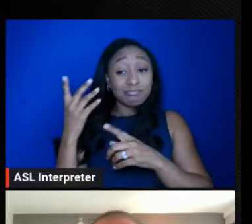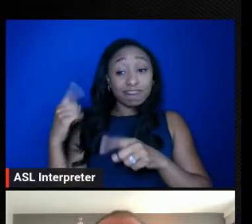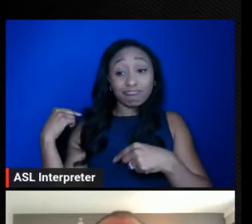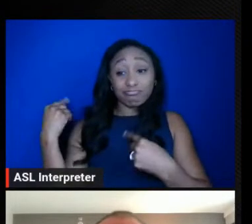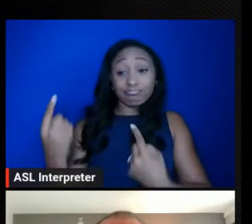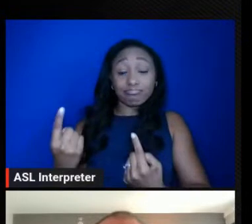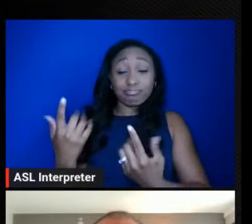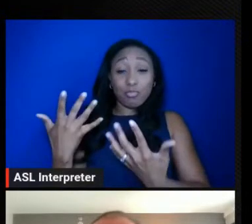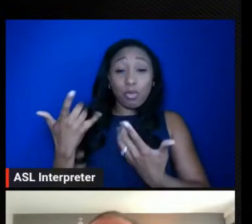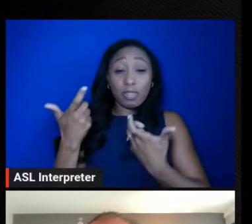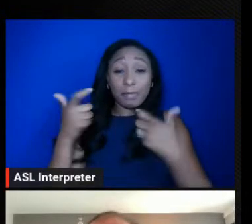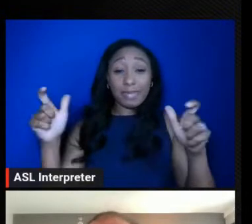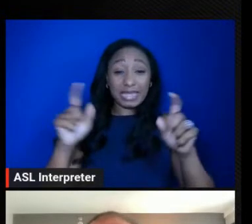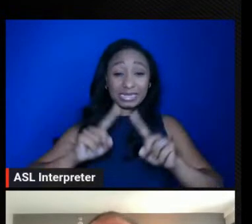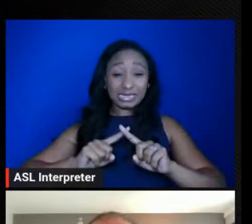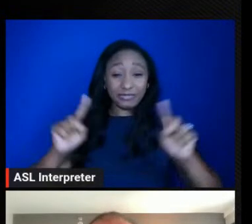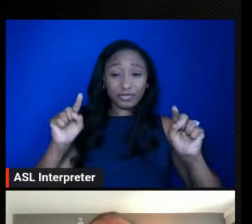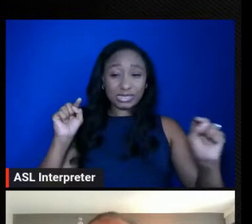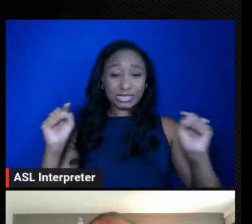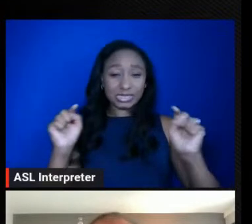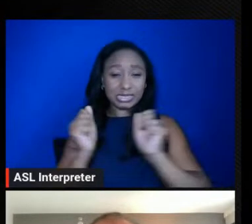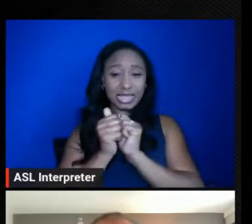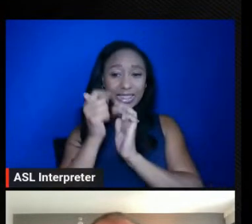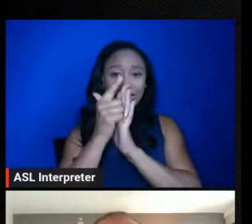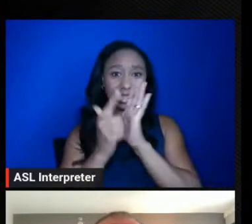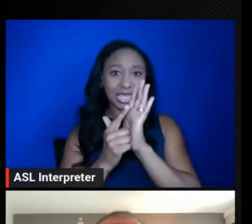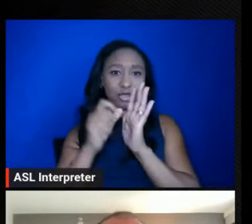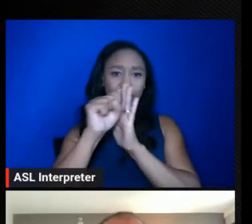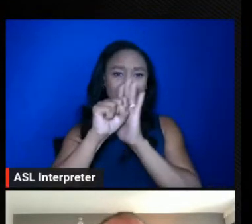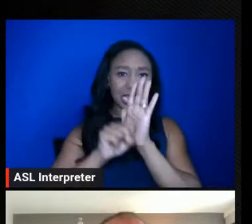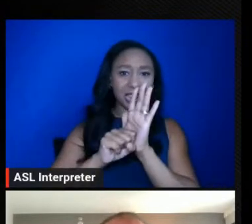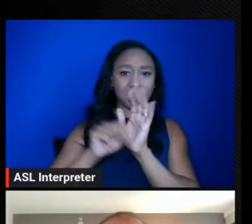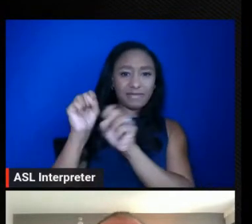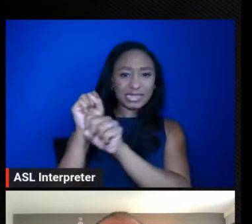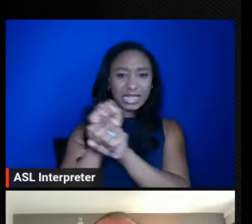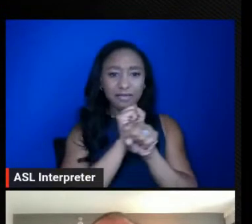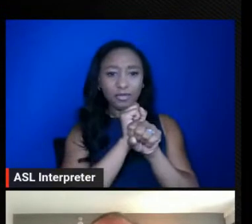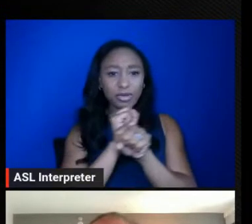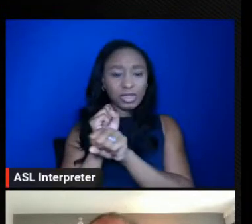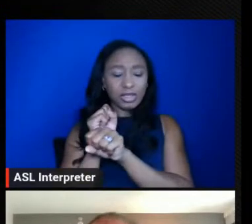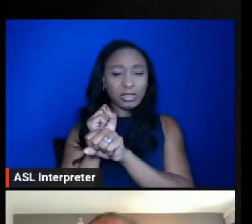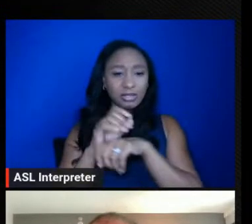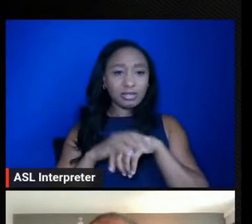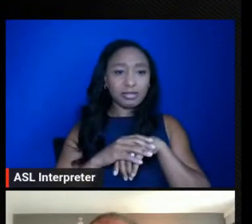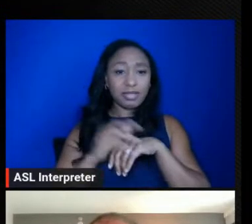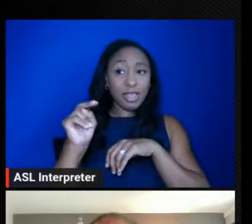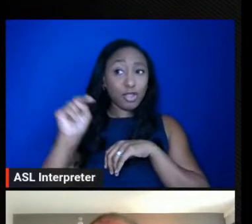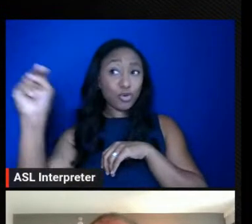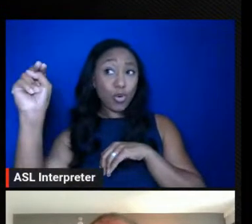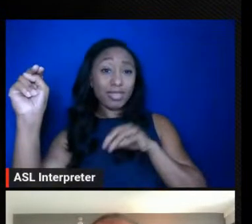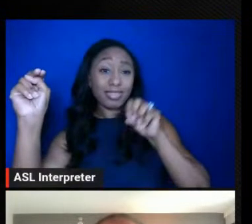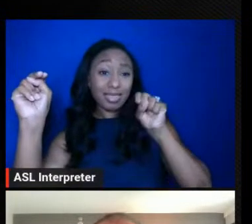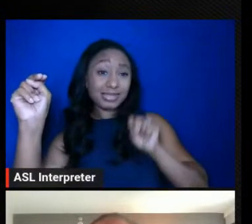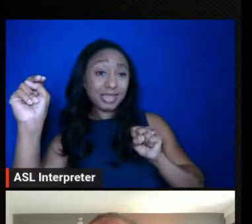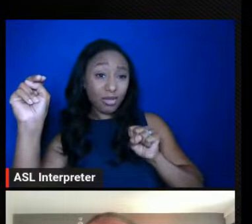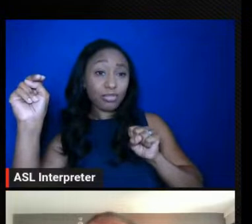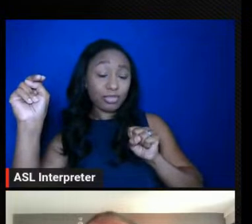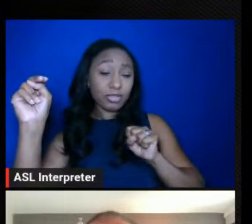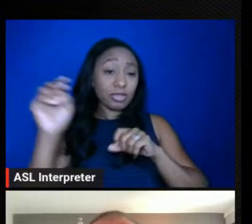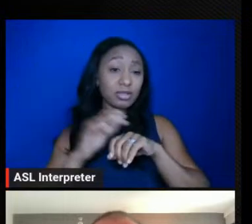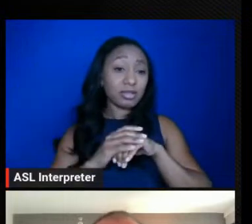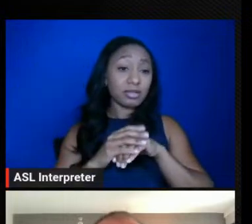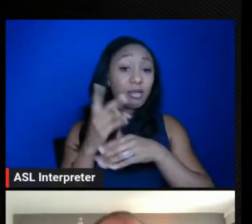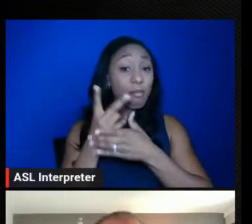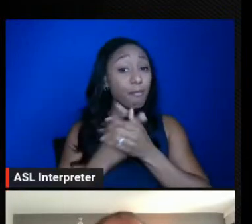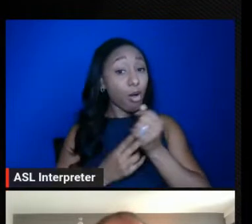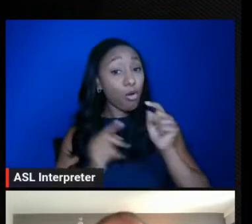major differences in the legal status of slavery in the North and the South. Both networks